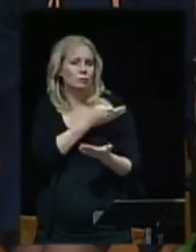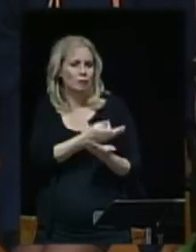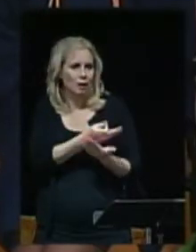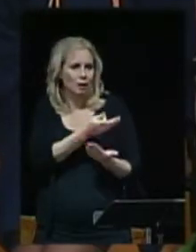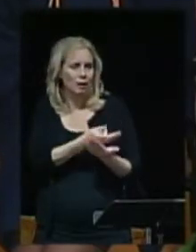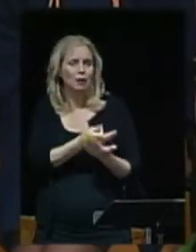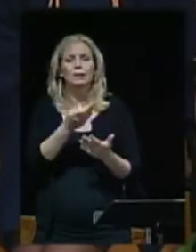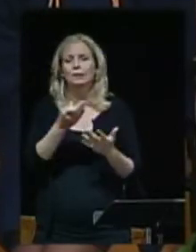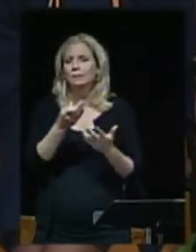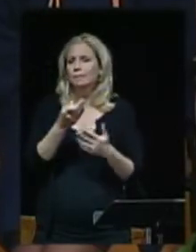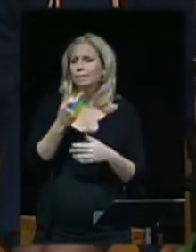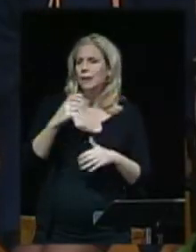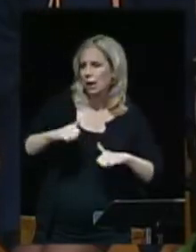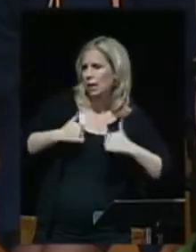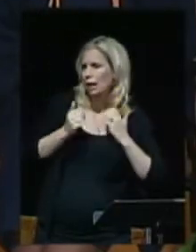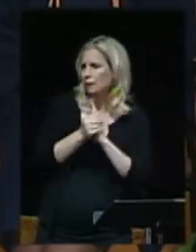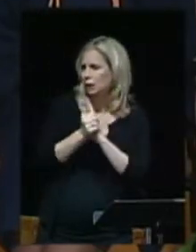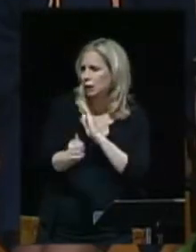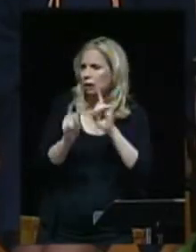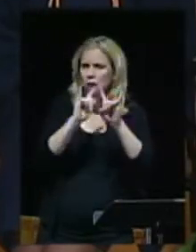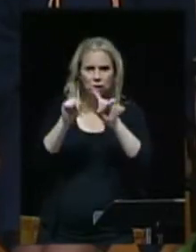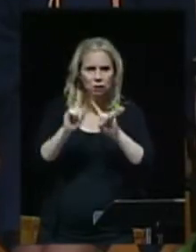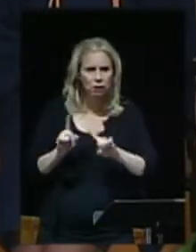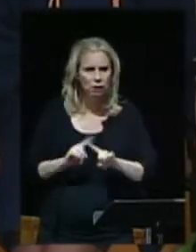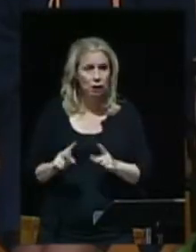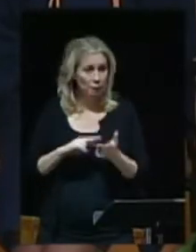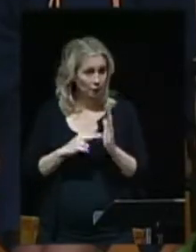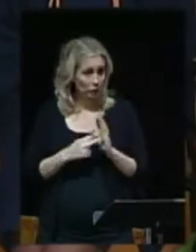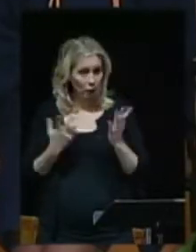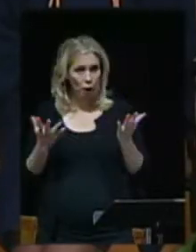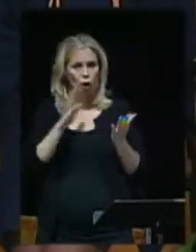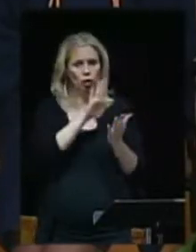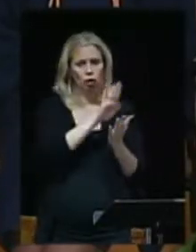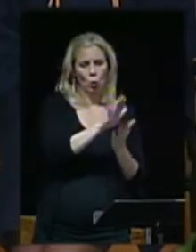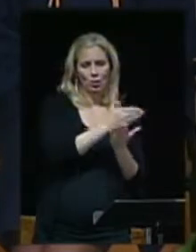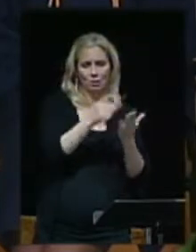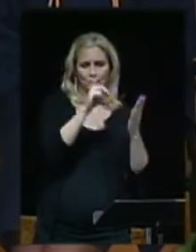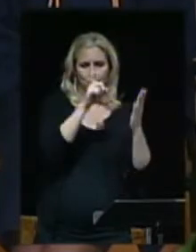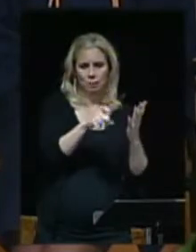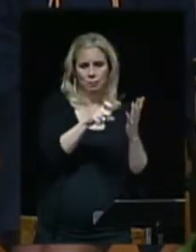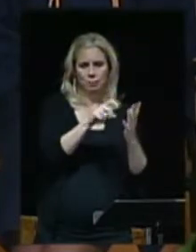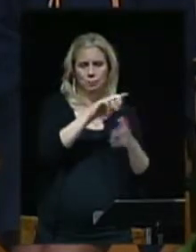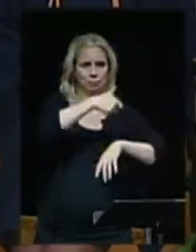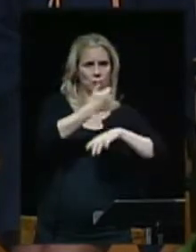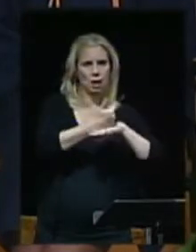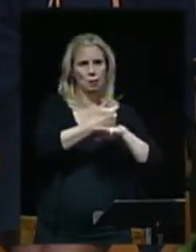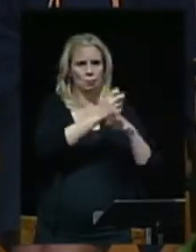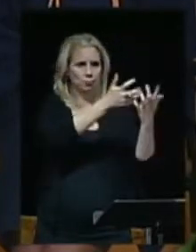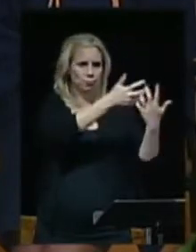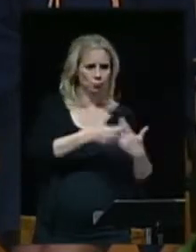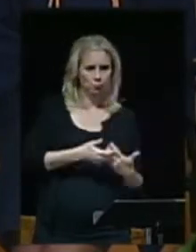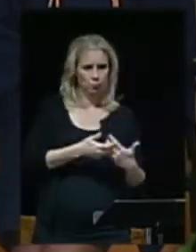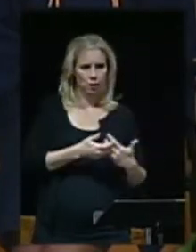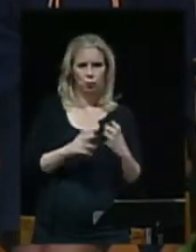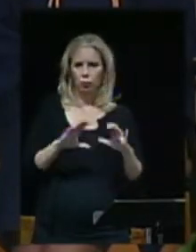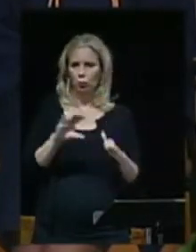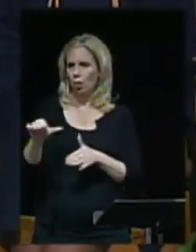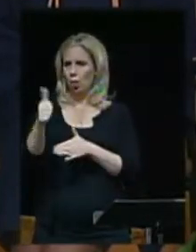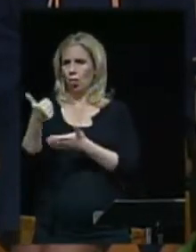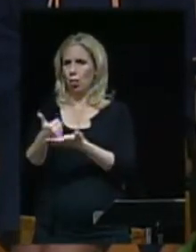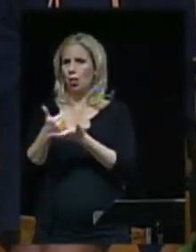skills. What does all that mean? It means you have to have your house in order. You need to take care of yourself in order to be able to do all those other